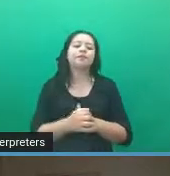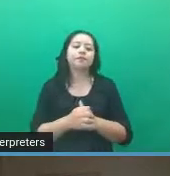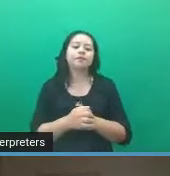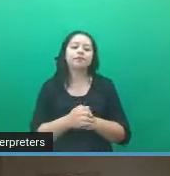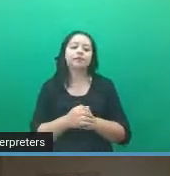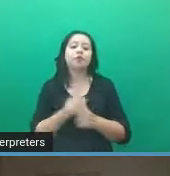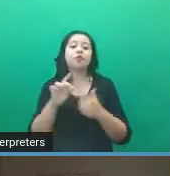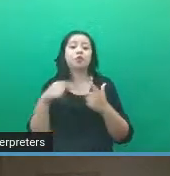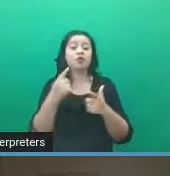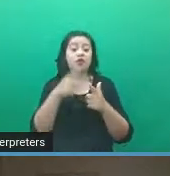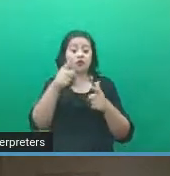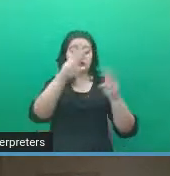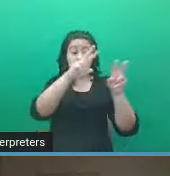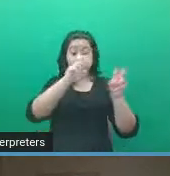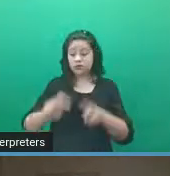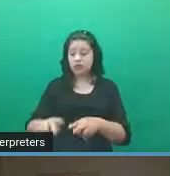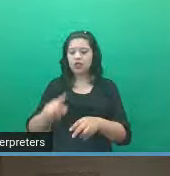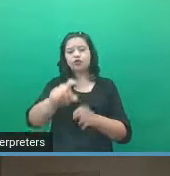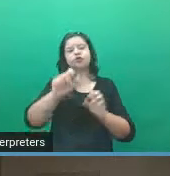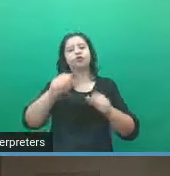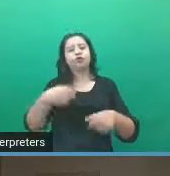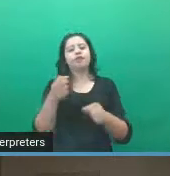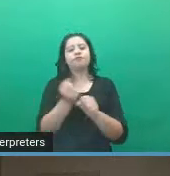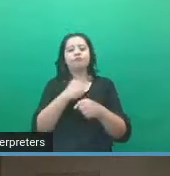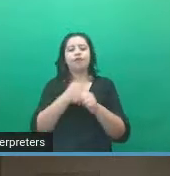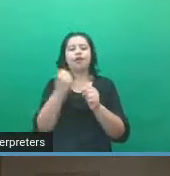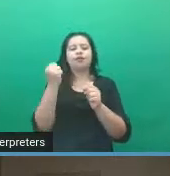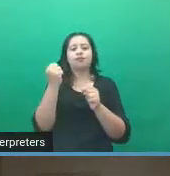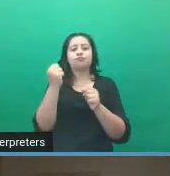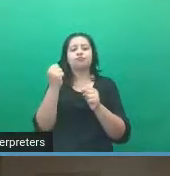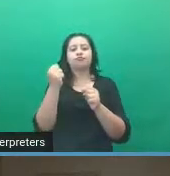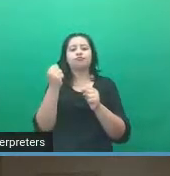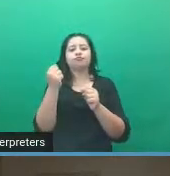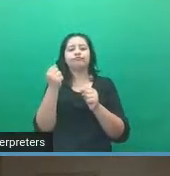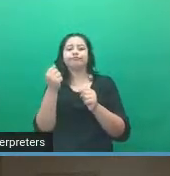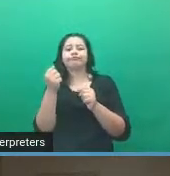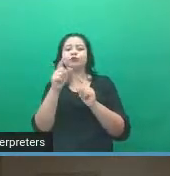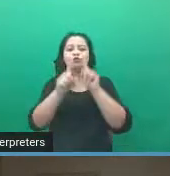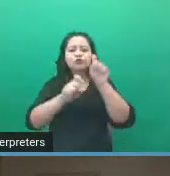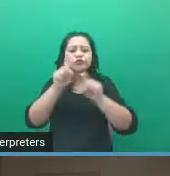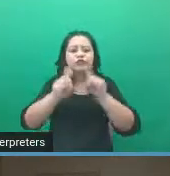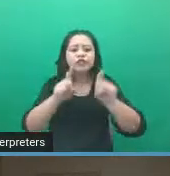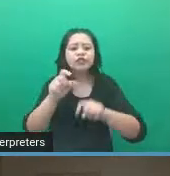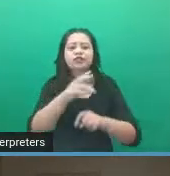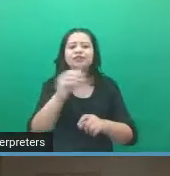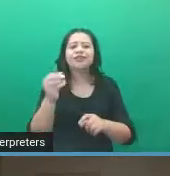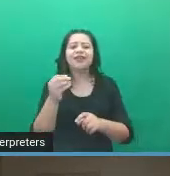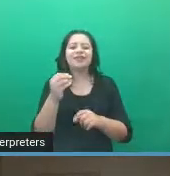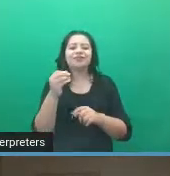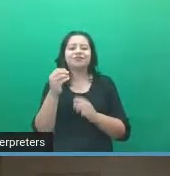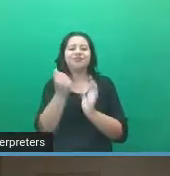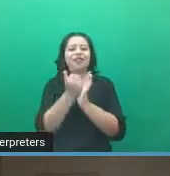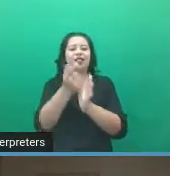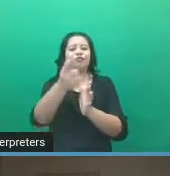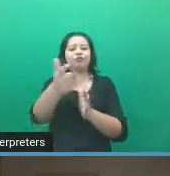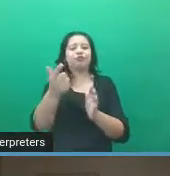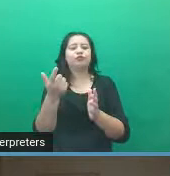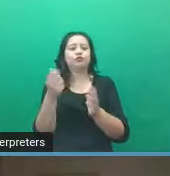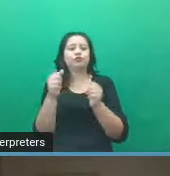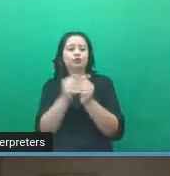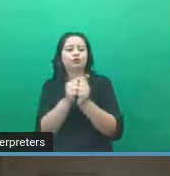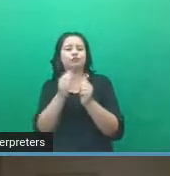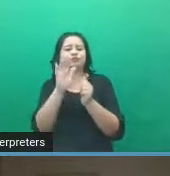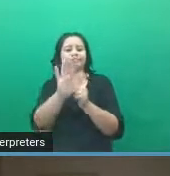is installed, you can create surveys and collect results right within Zoom's chat. Surveymonkey presents all the tools necessary for you to easily